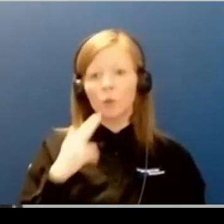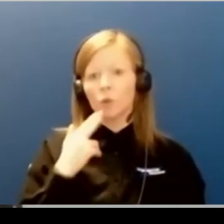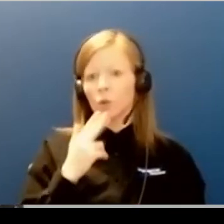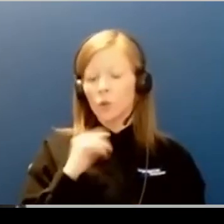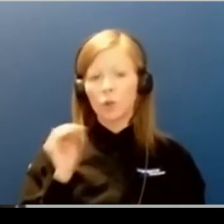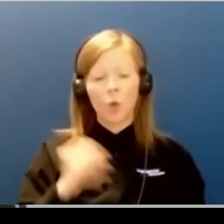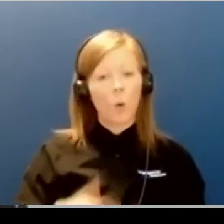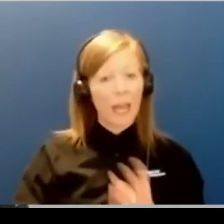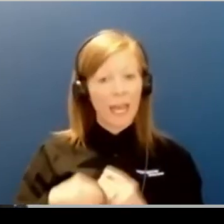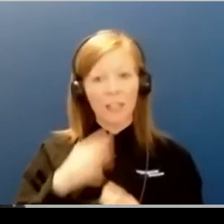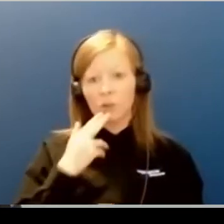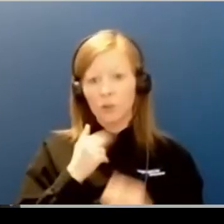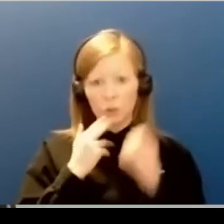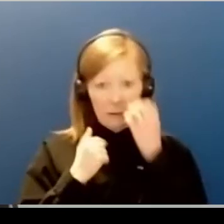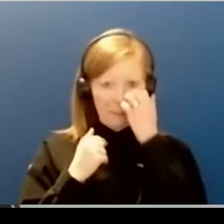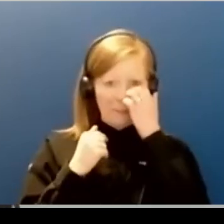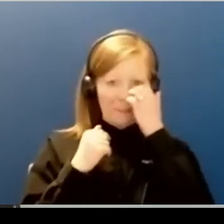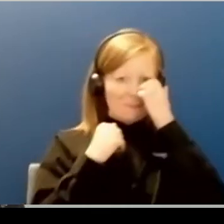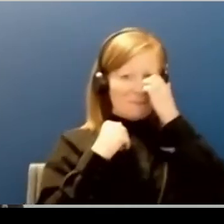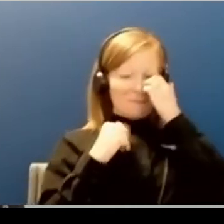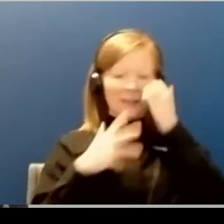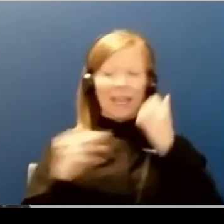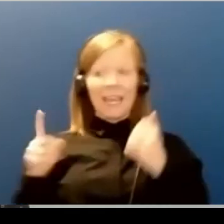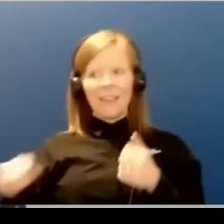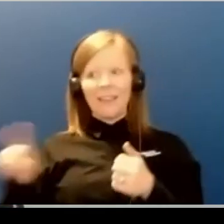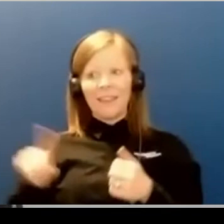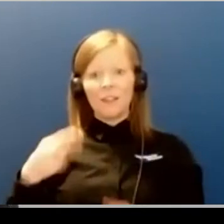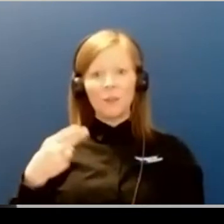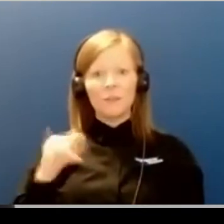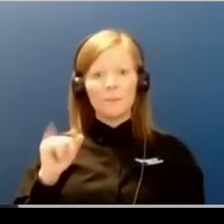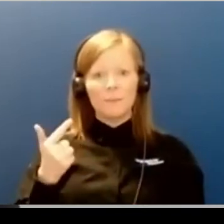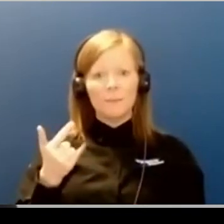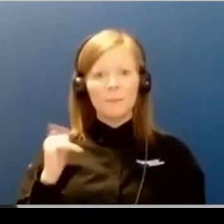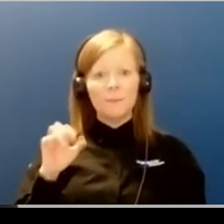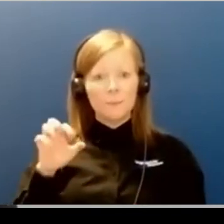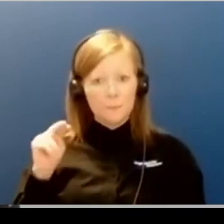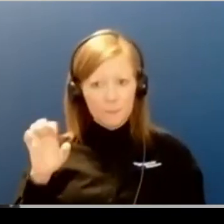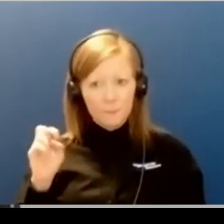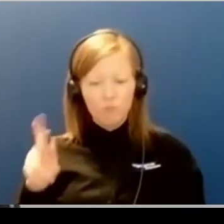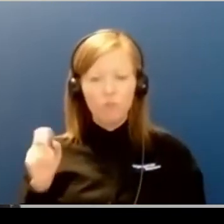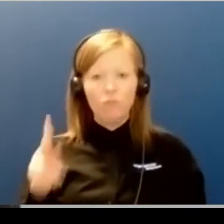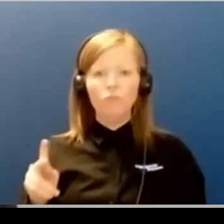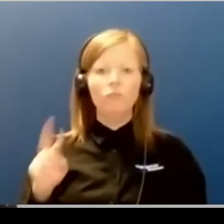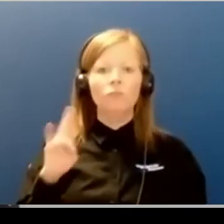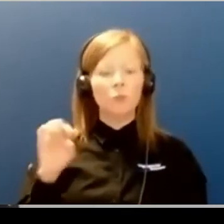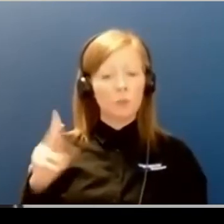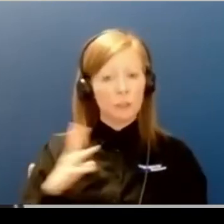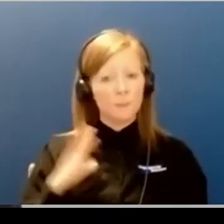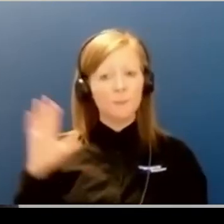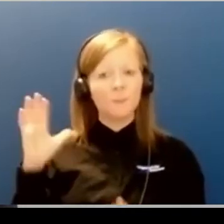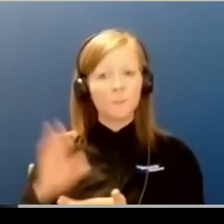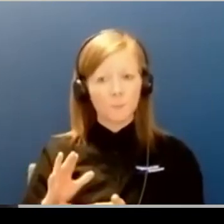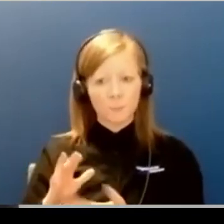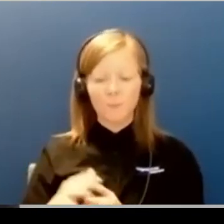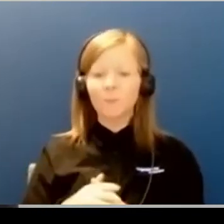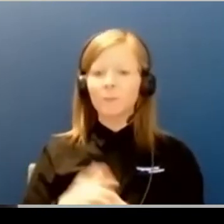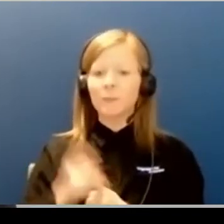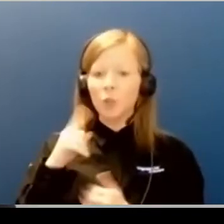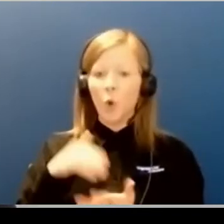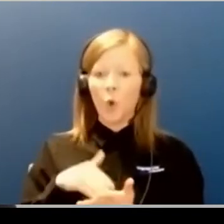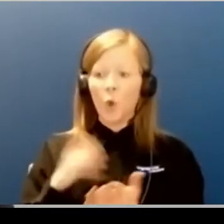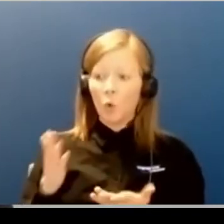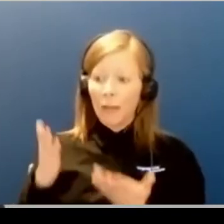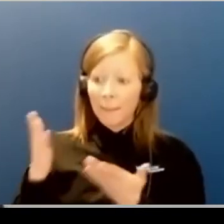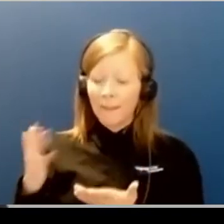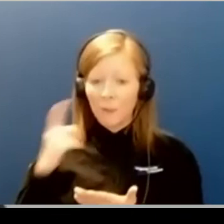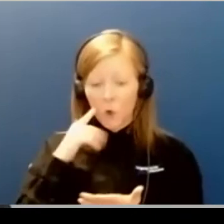sugar, then and their hygiene is okay, then the risk is lower. So the recommendation for the frequency of the x-rays are going to